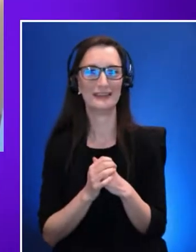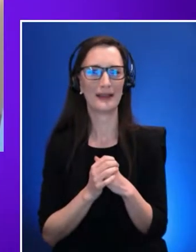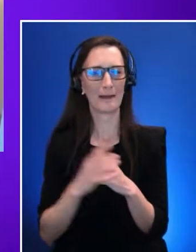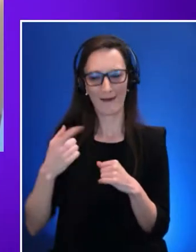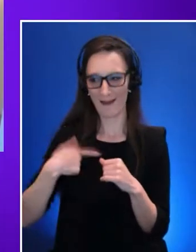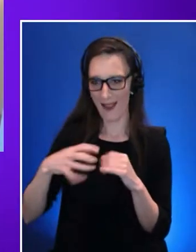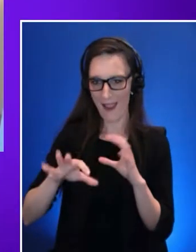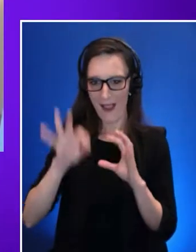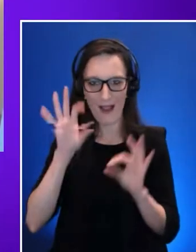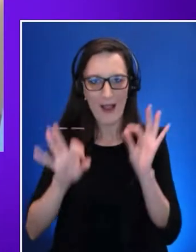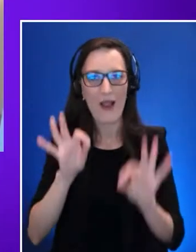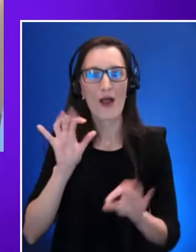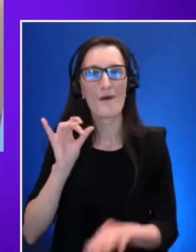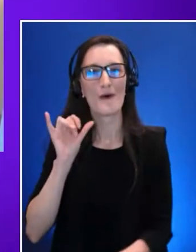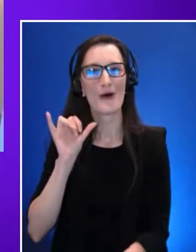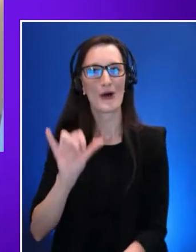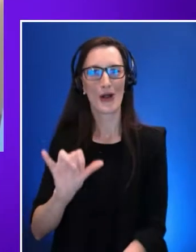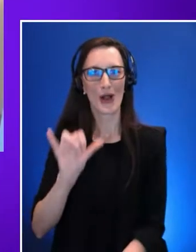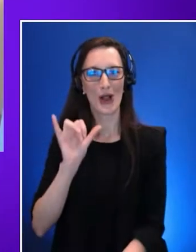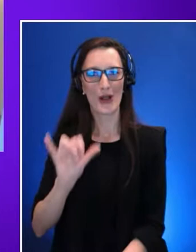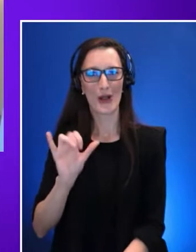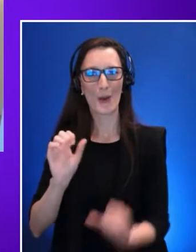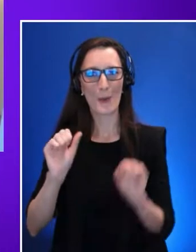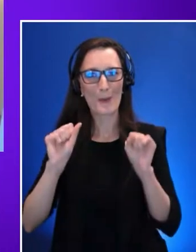potentially some significant